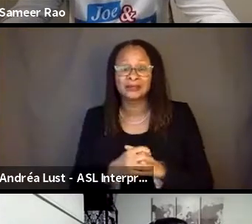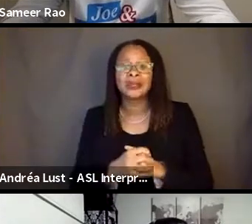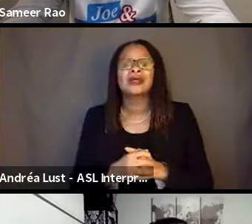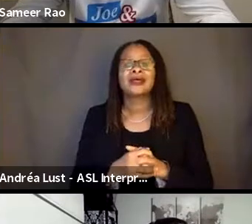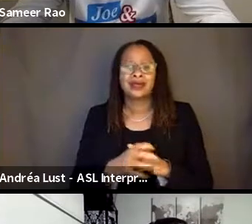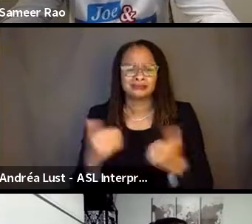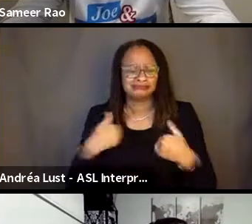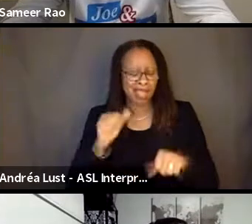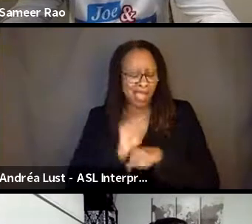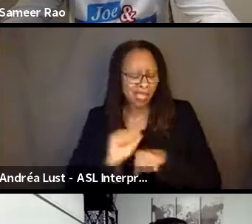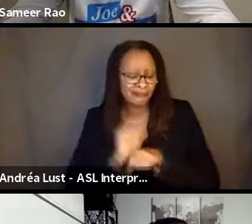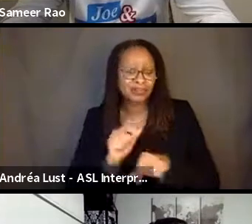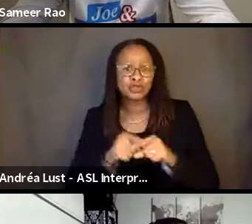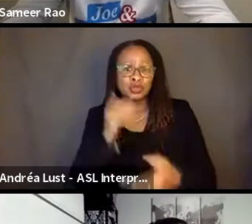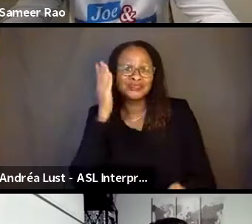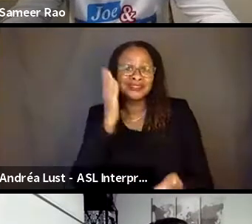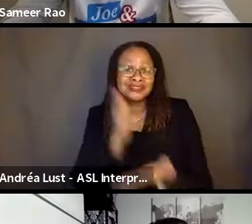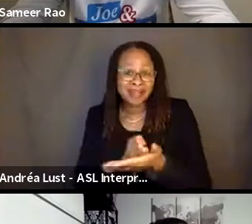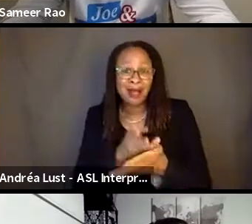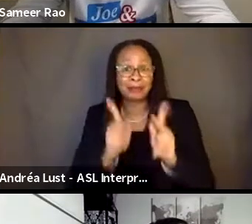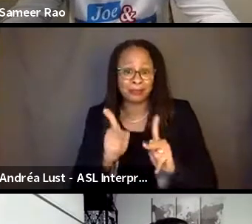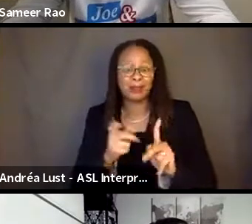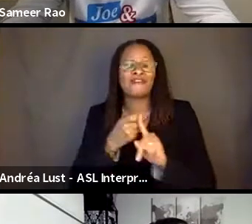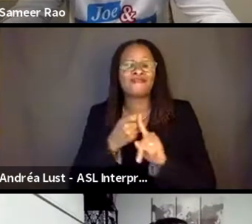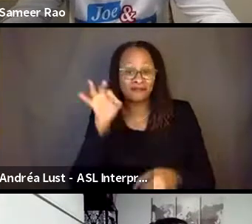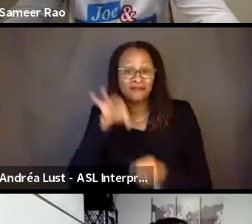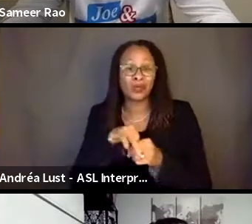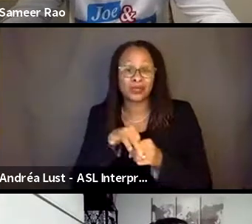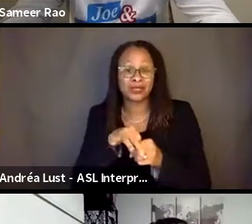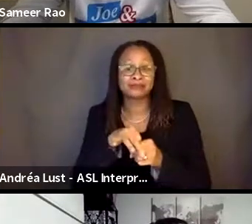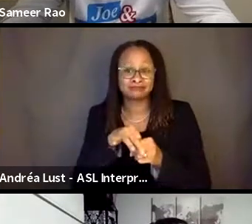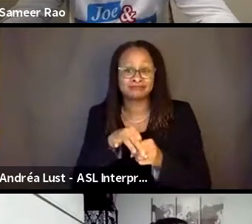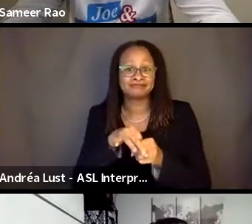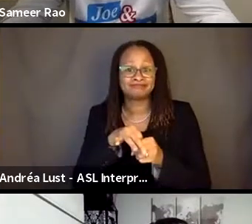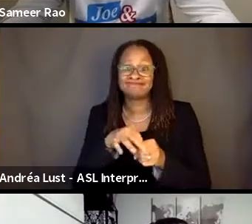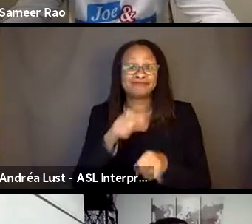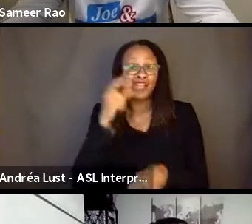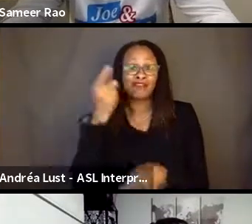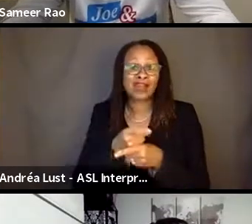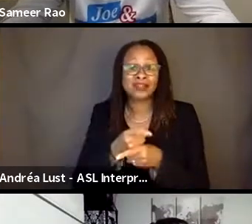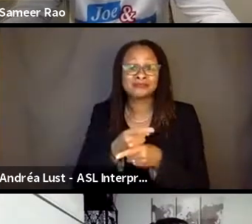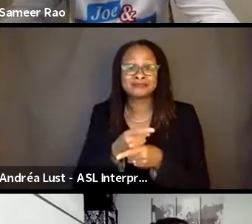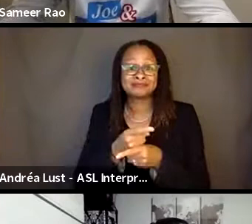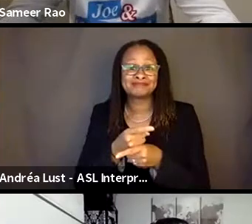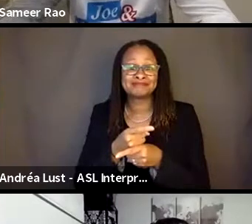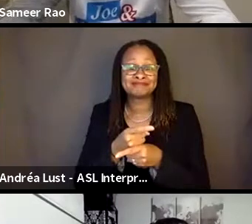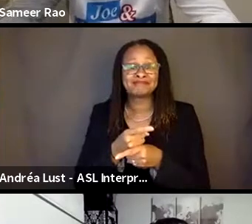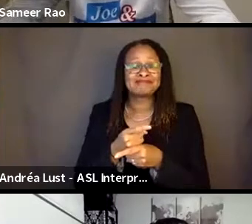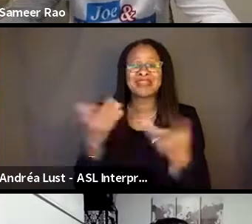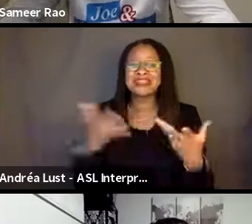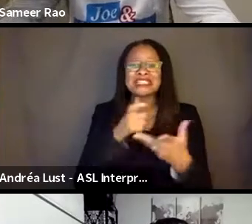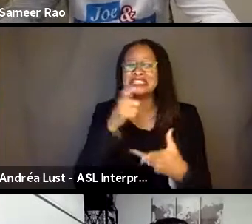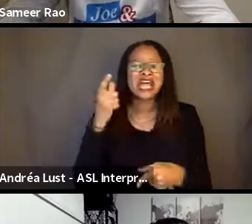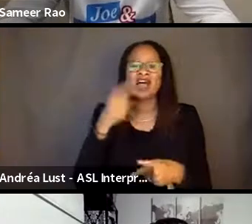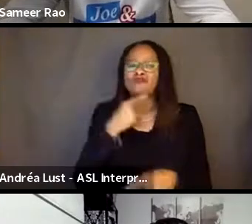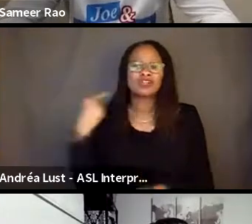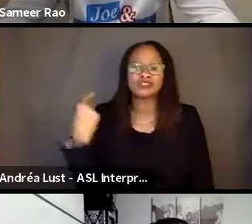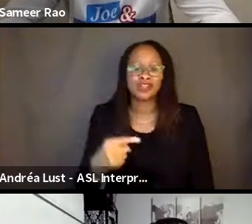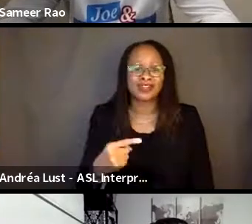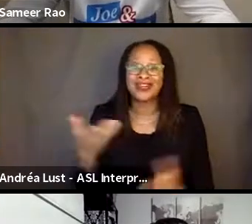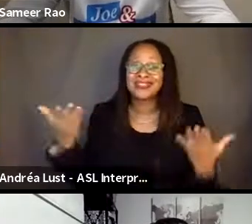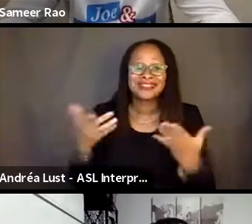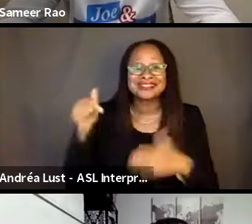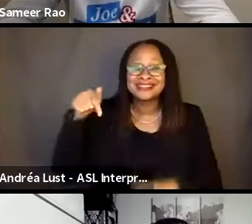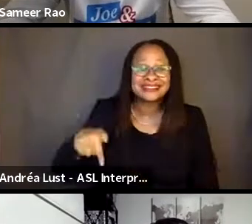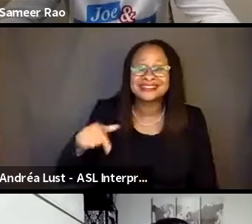are efforts to stop people from voting. That's not right. This is not Russia.